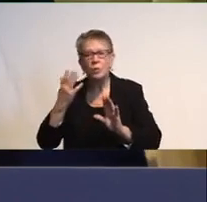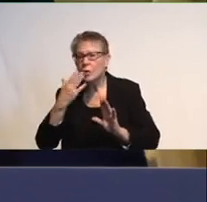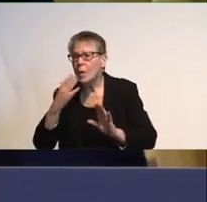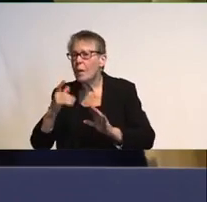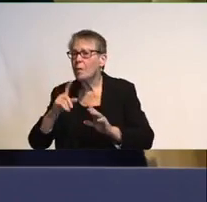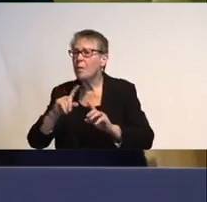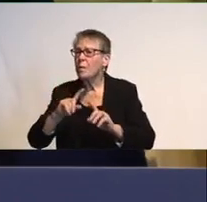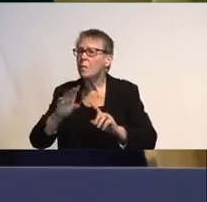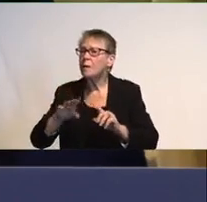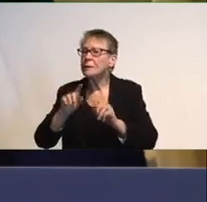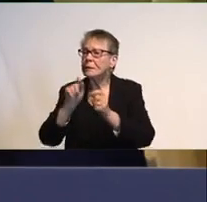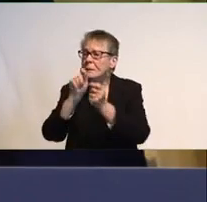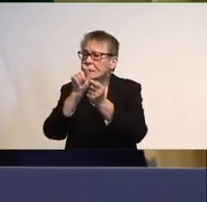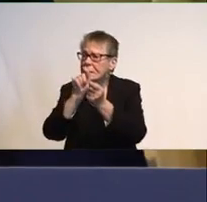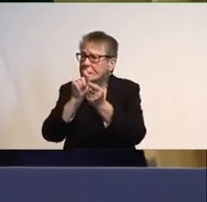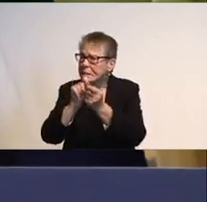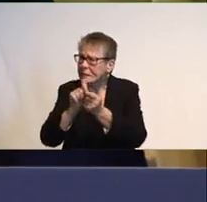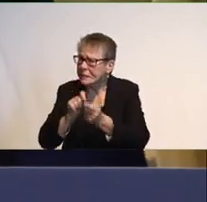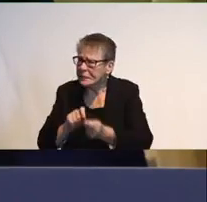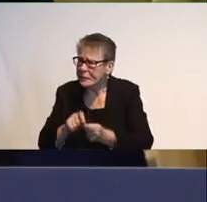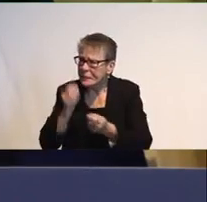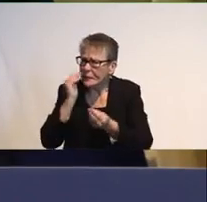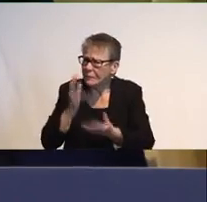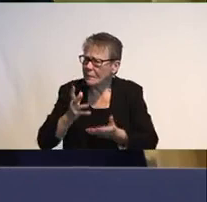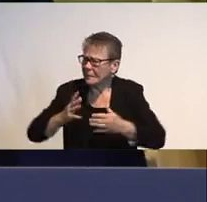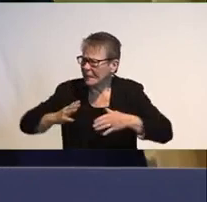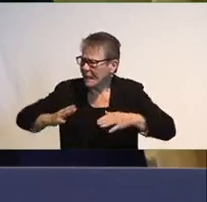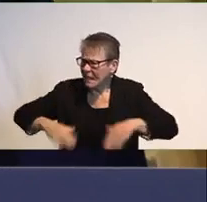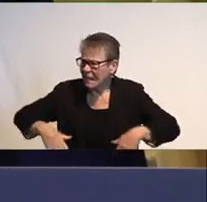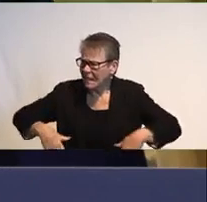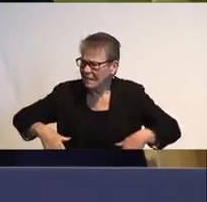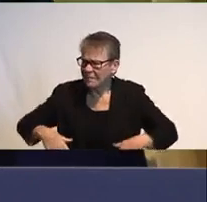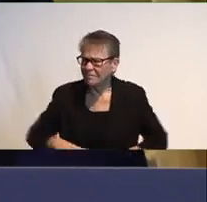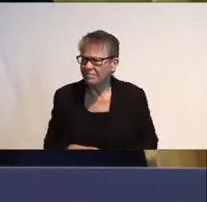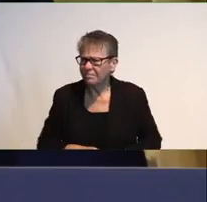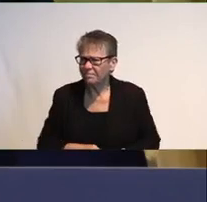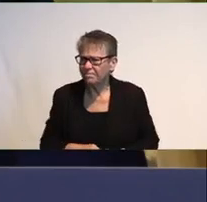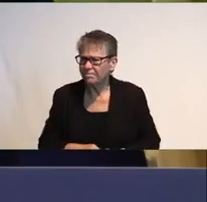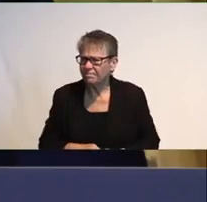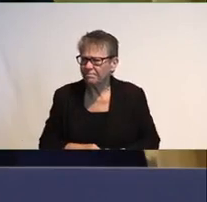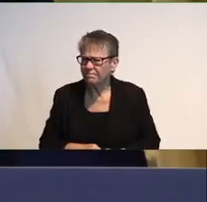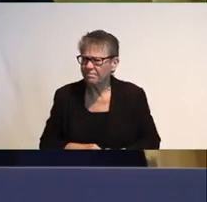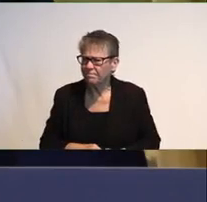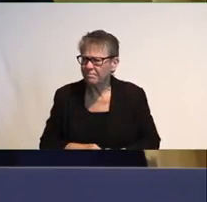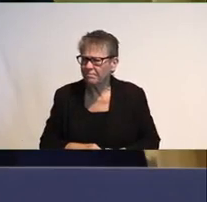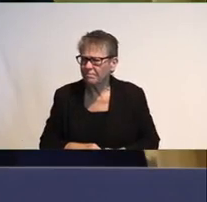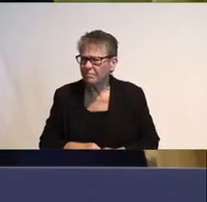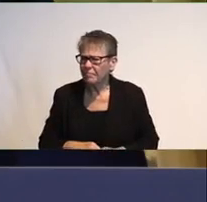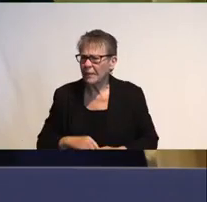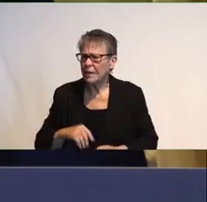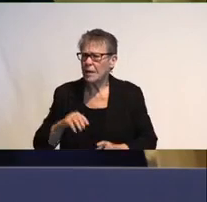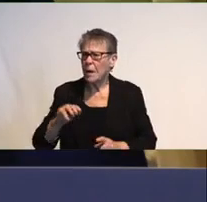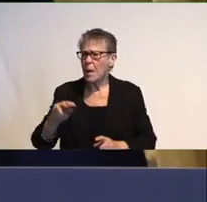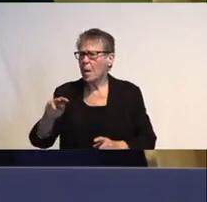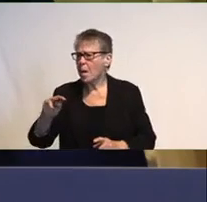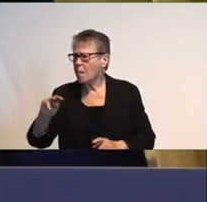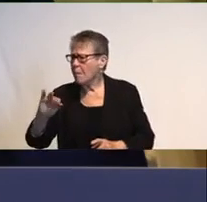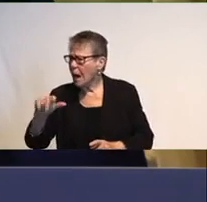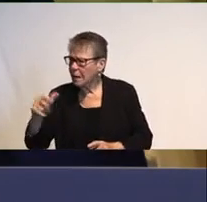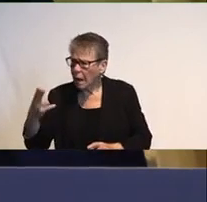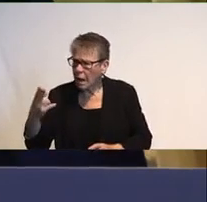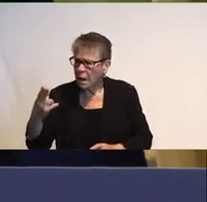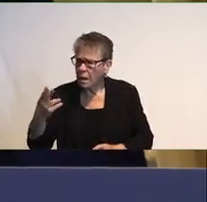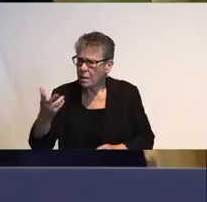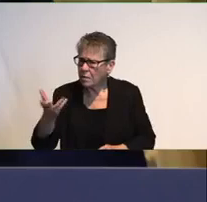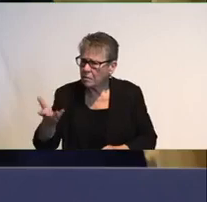I won't comment on the specifics of the bill. Thank you for all that. Mike, is that you? Yes, thanks, Hey, Governor. Good afternoon. We're seeing